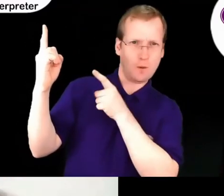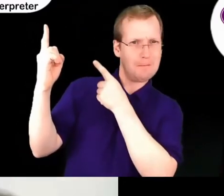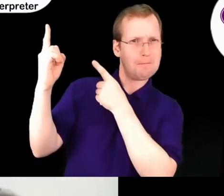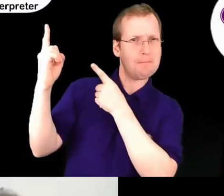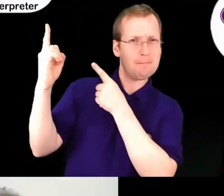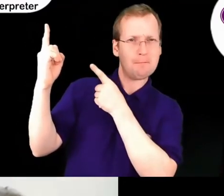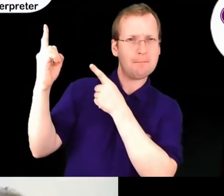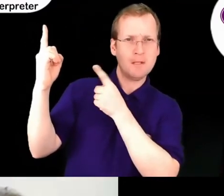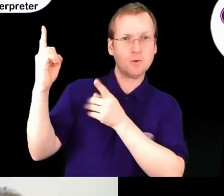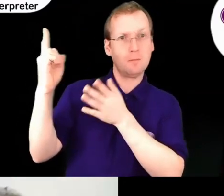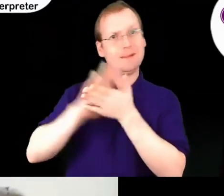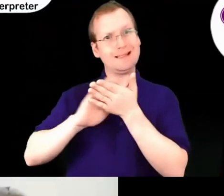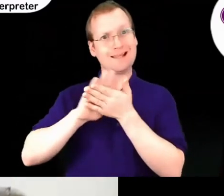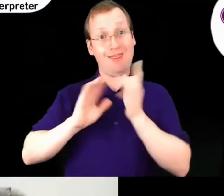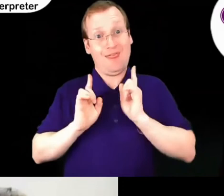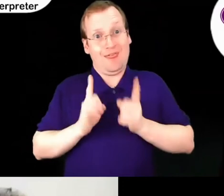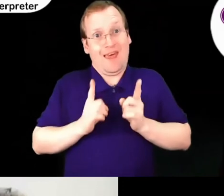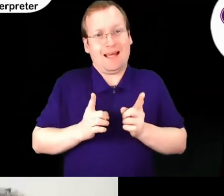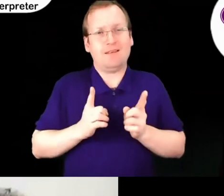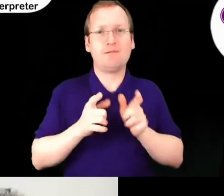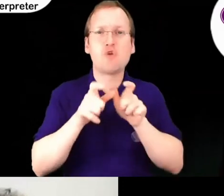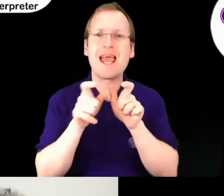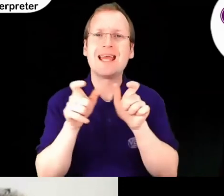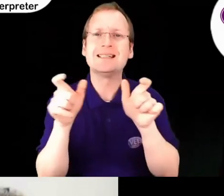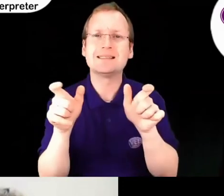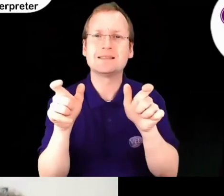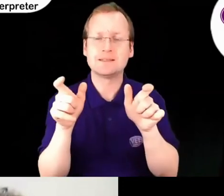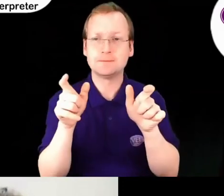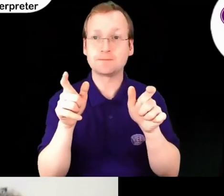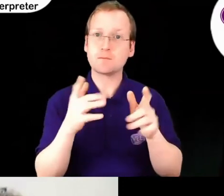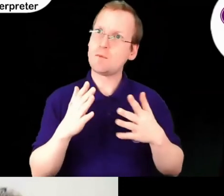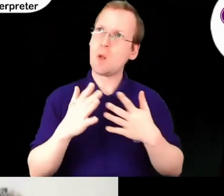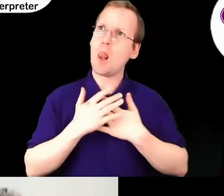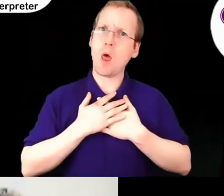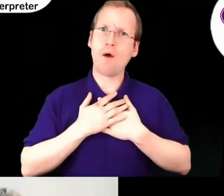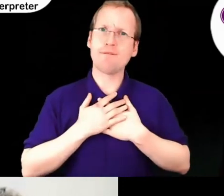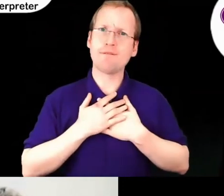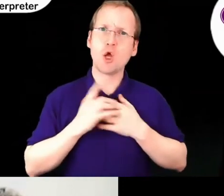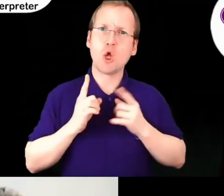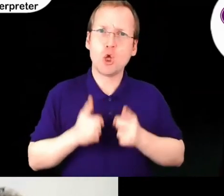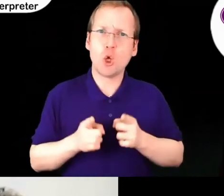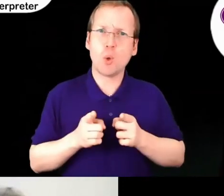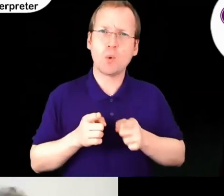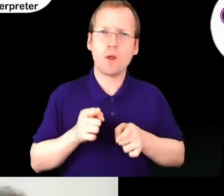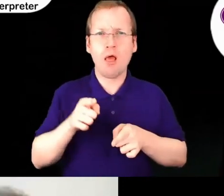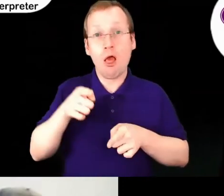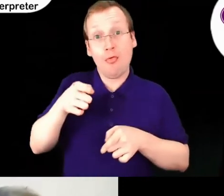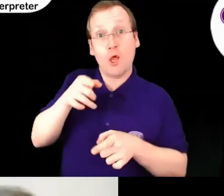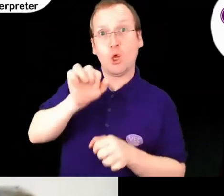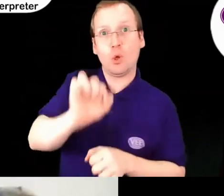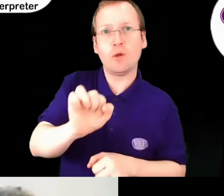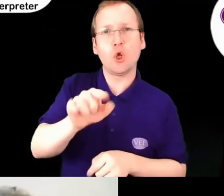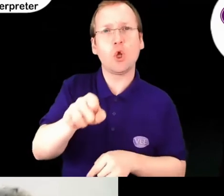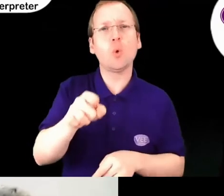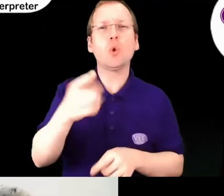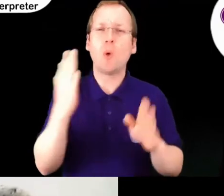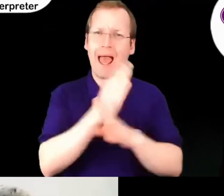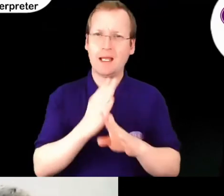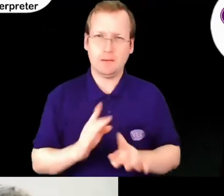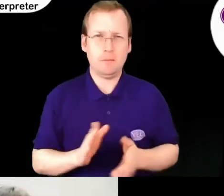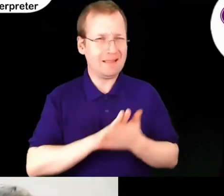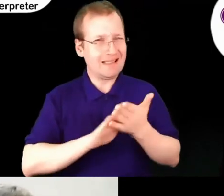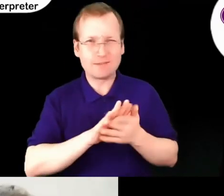know, I think behind that phrase, "Well, you love the you hide," there's a whole lot, which will mean different things to different